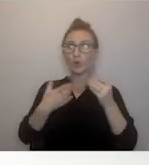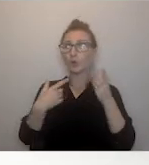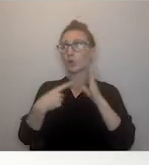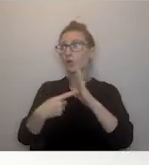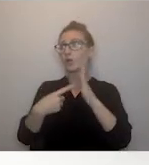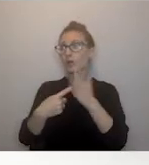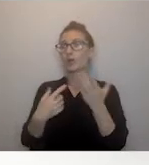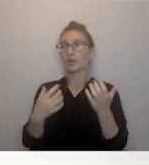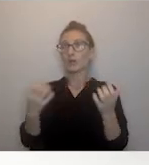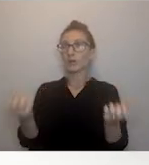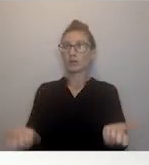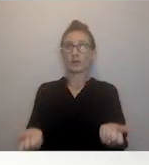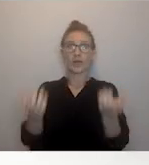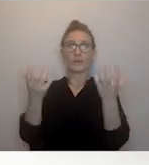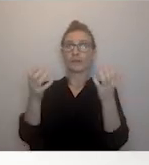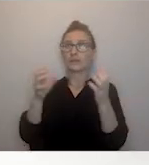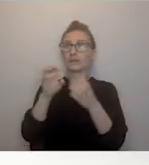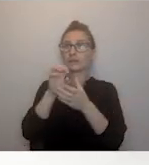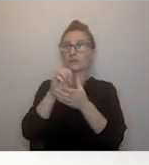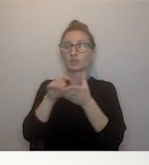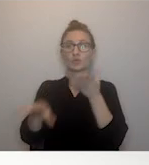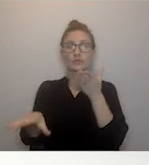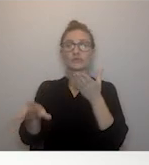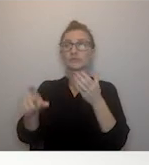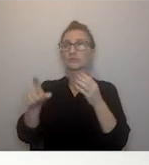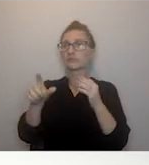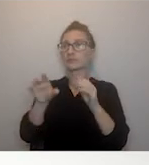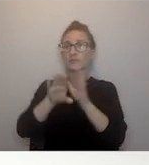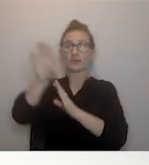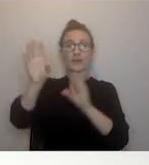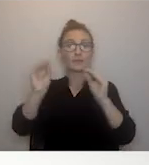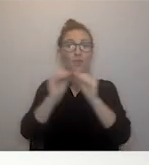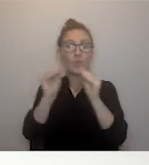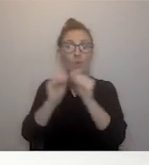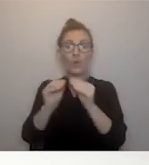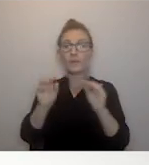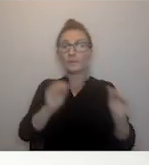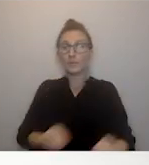have developed or say they have developed more gross or